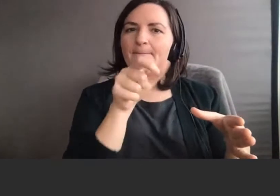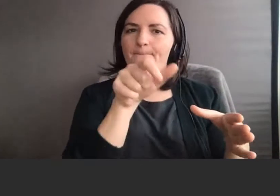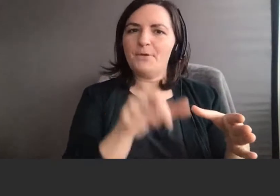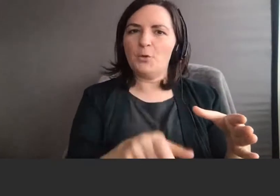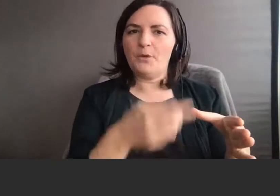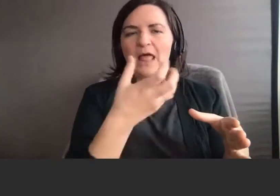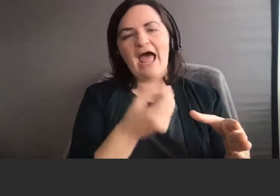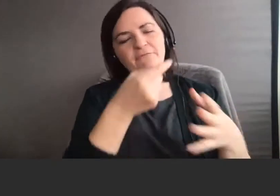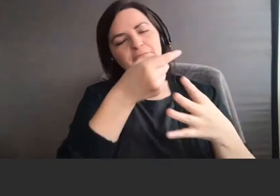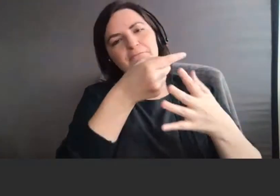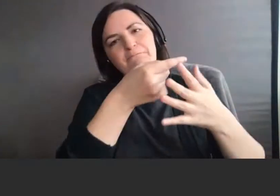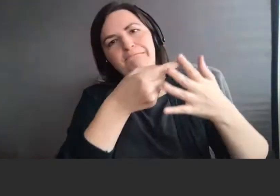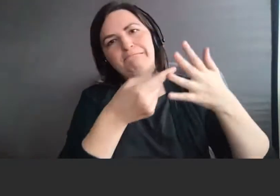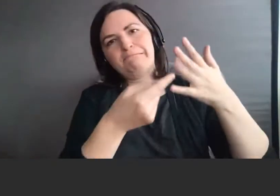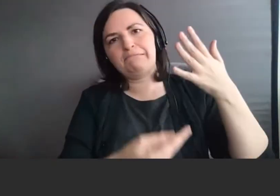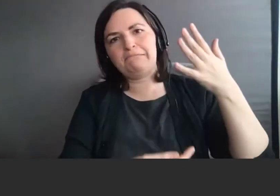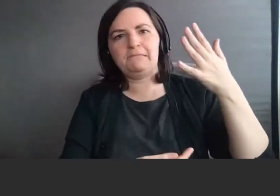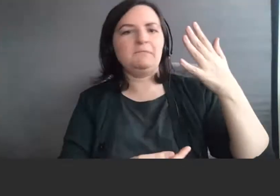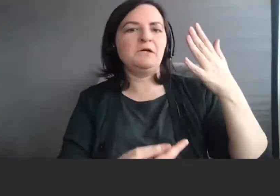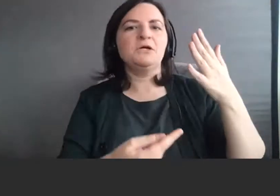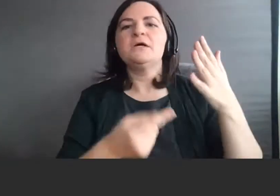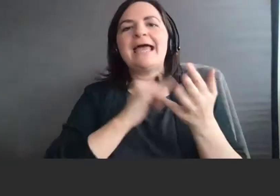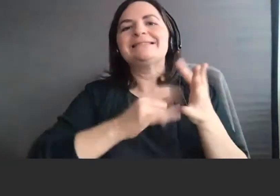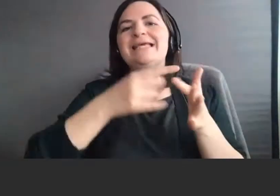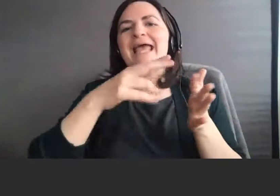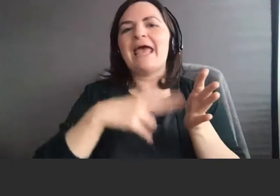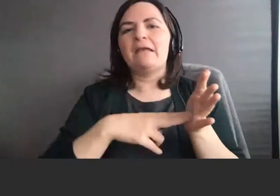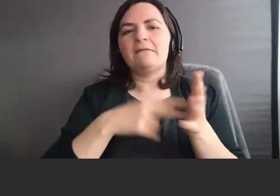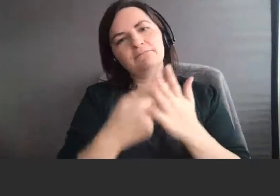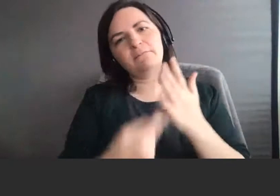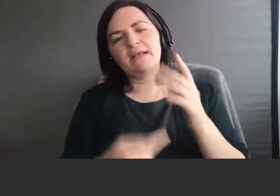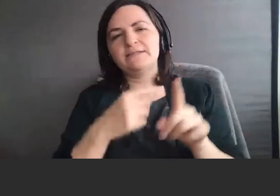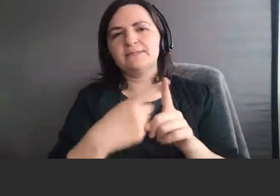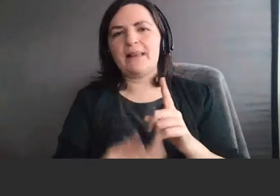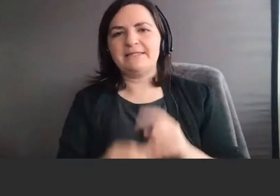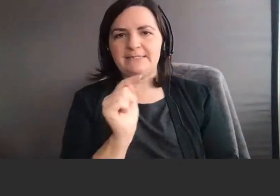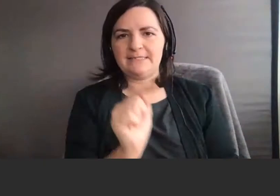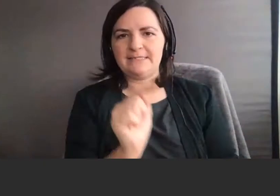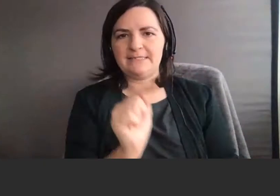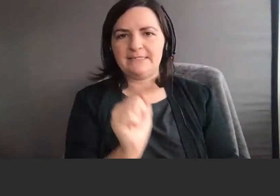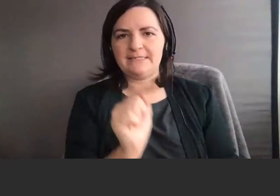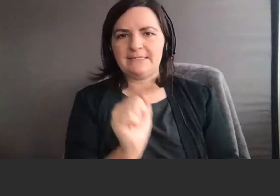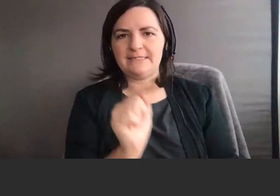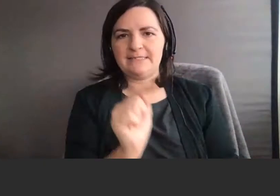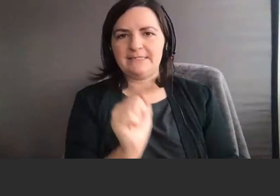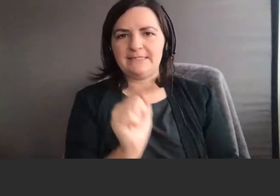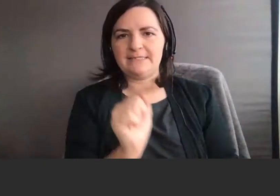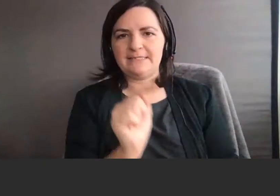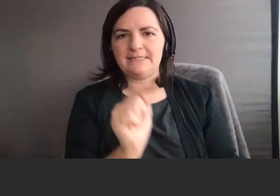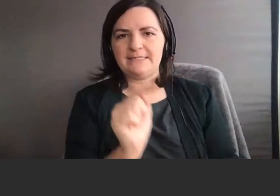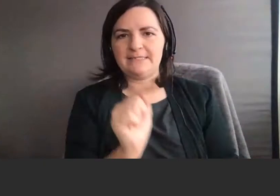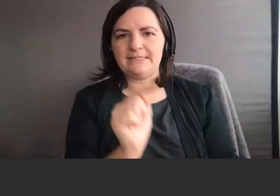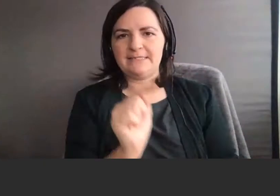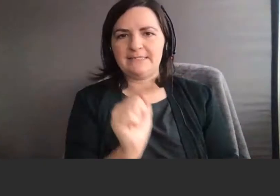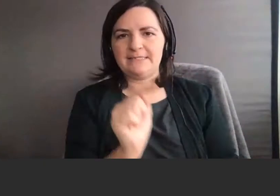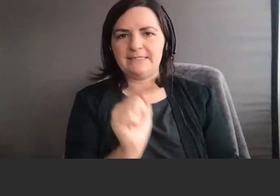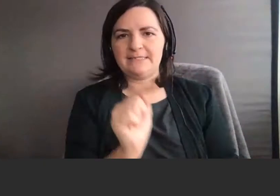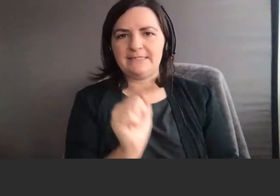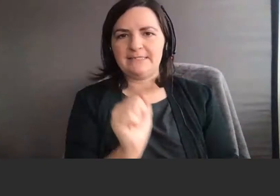number of interrelated special educational needs. Okay, so I'd need to